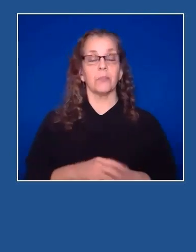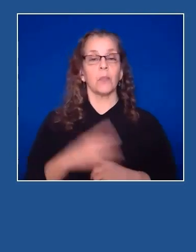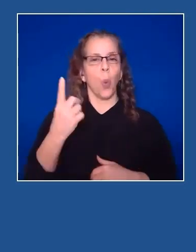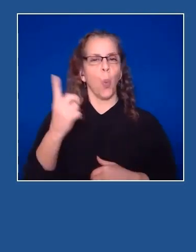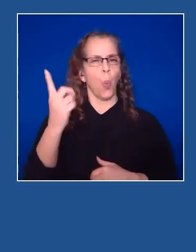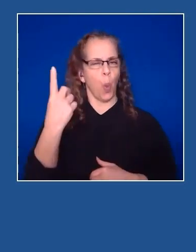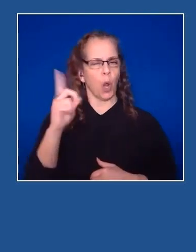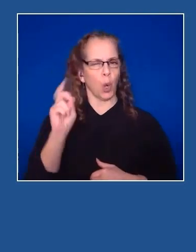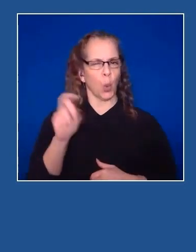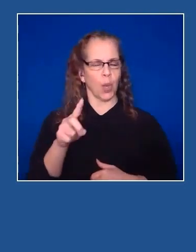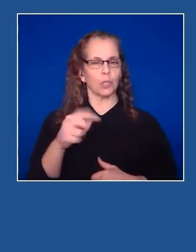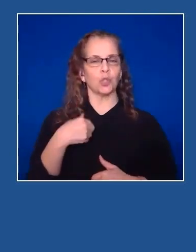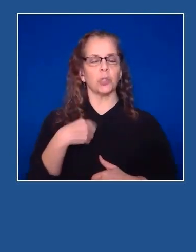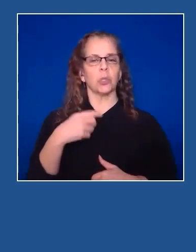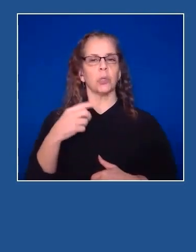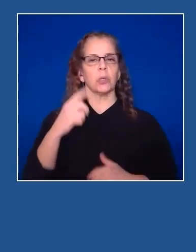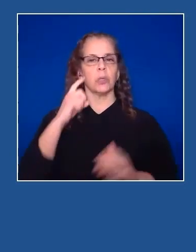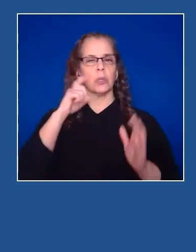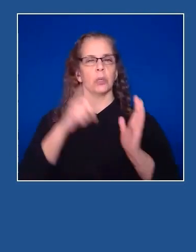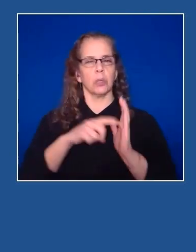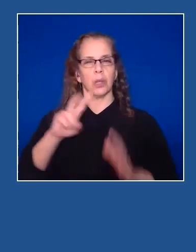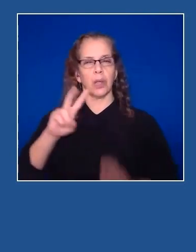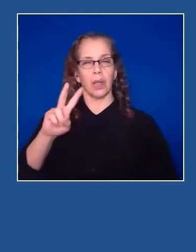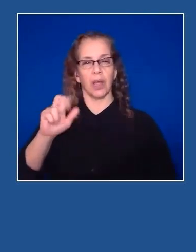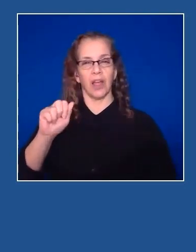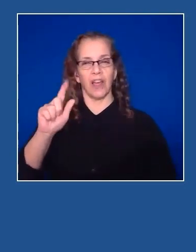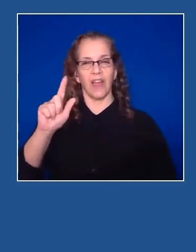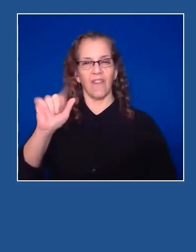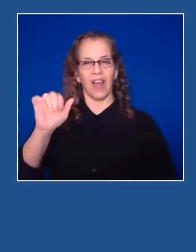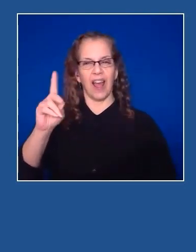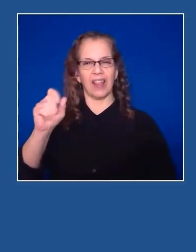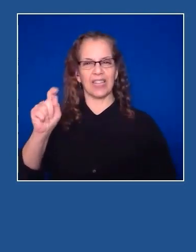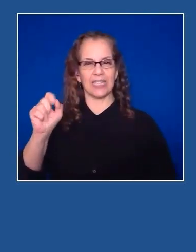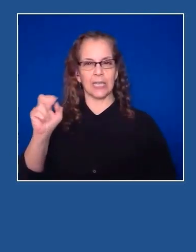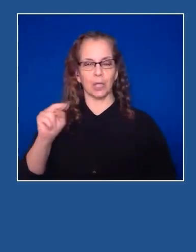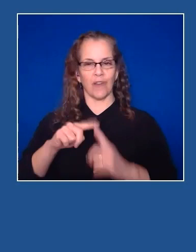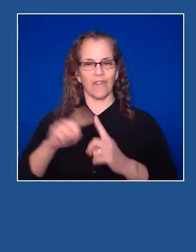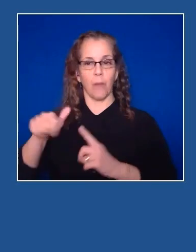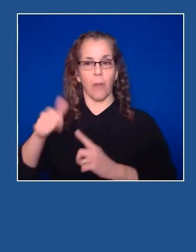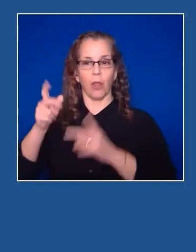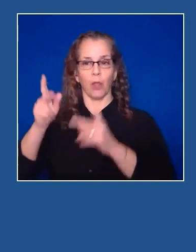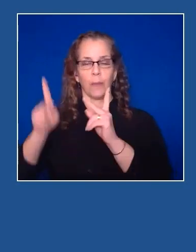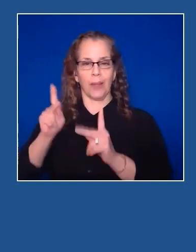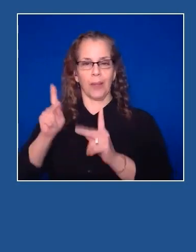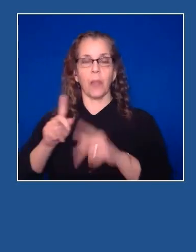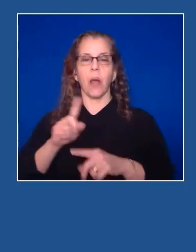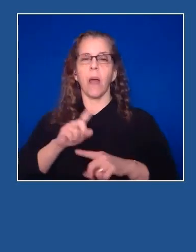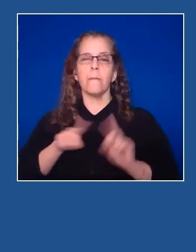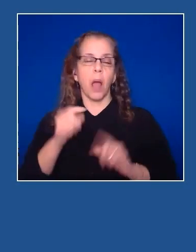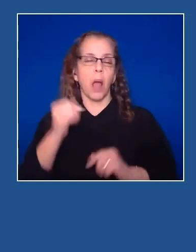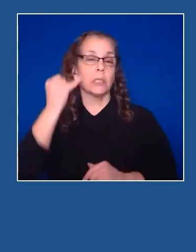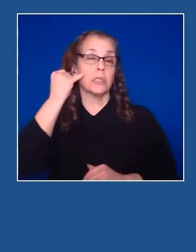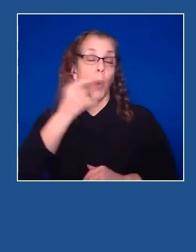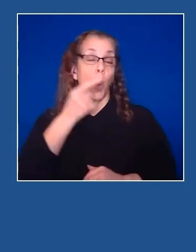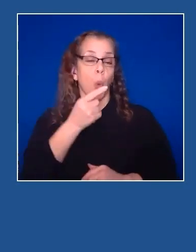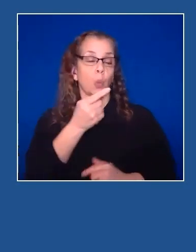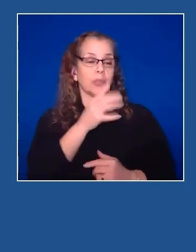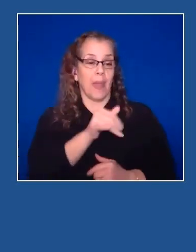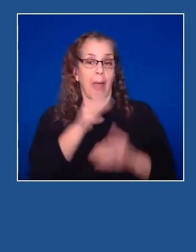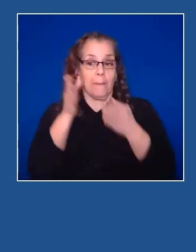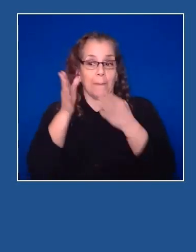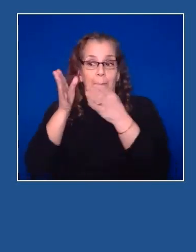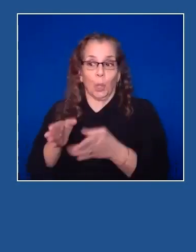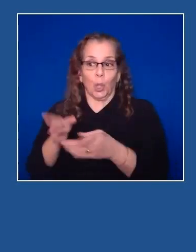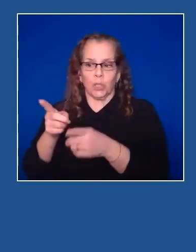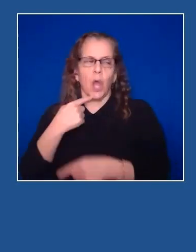kind of getting validation from other people. What if your loved one with BPD explicitly tells you, don't tell anybody I